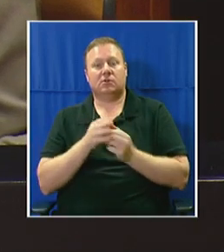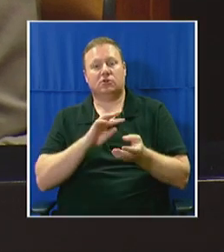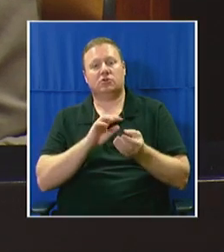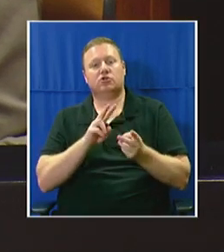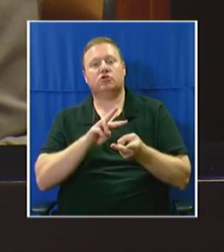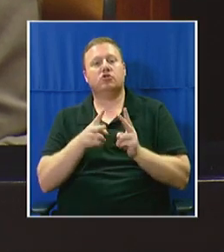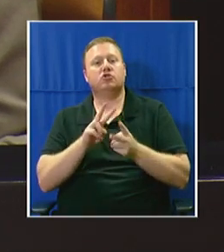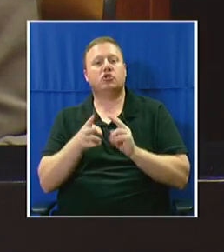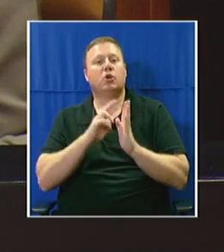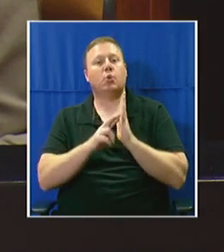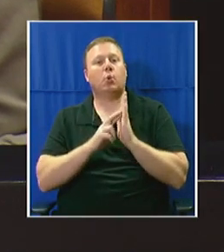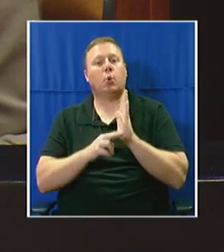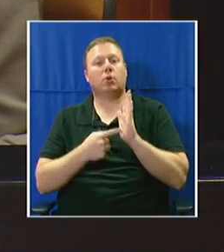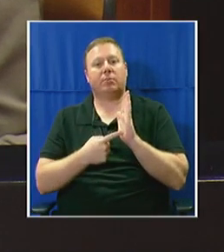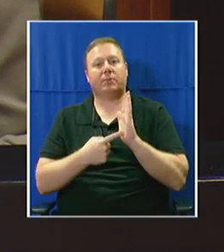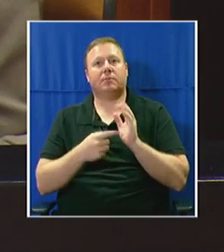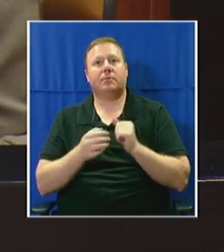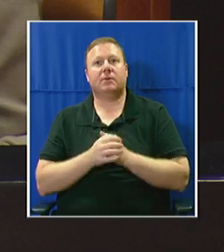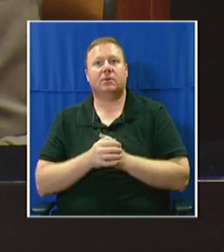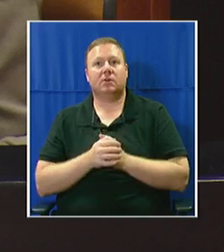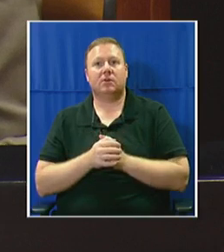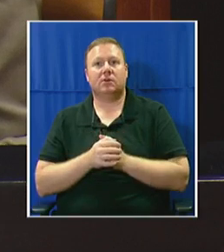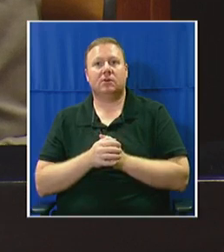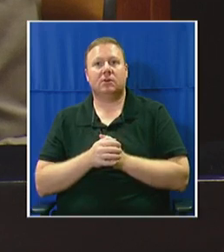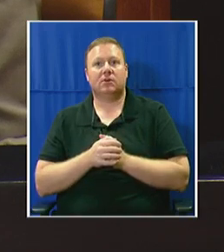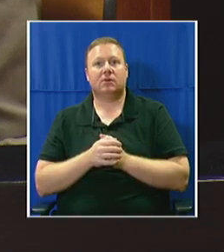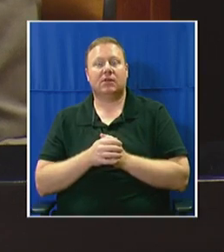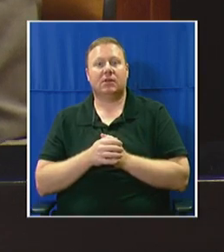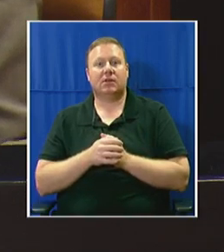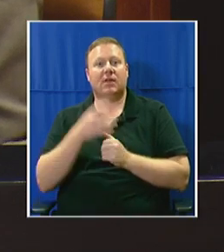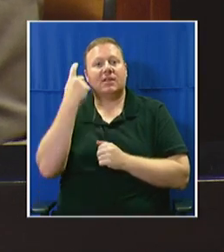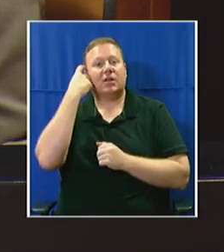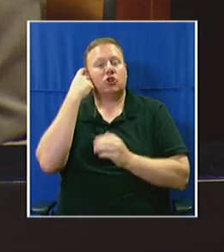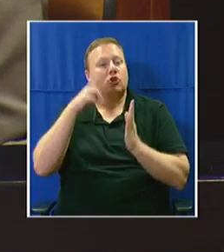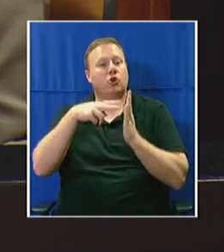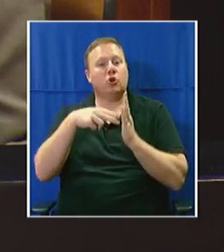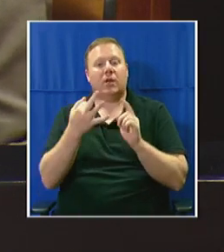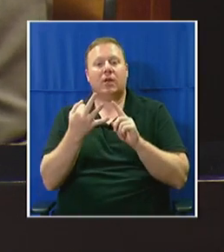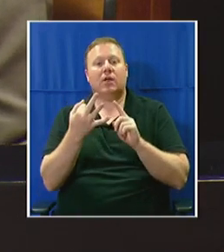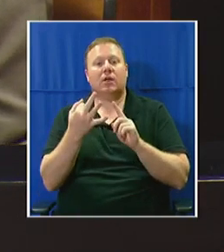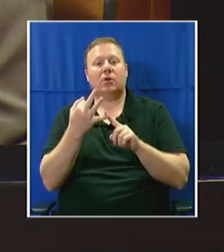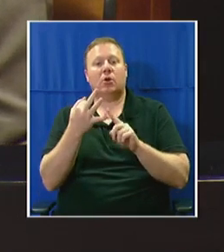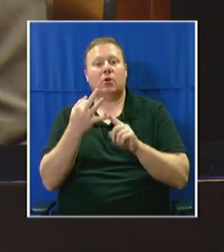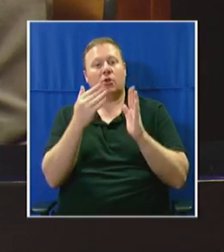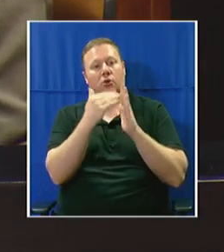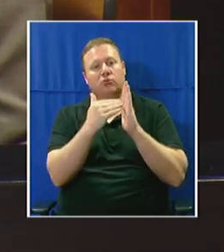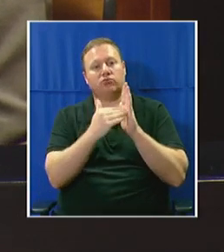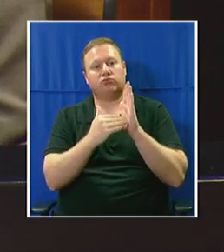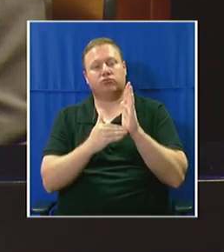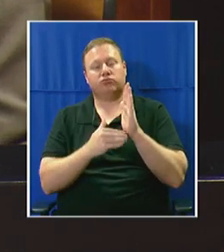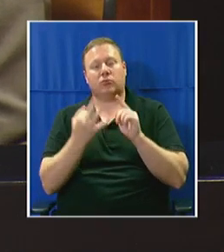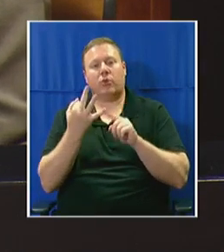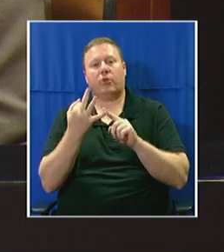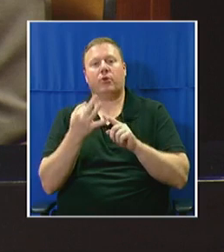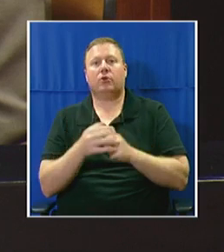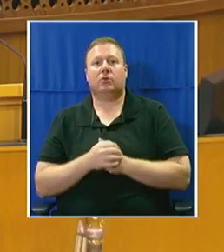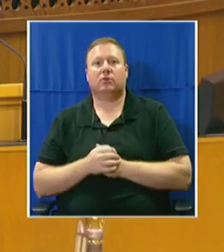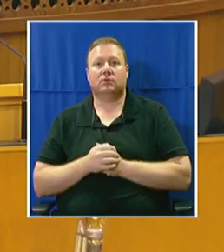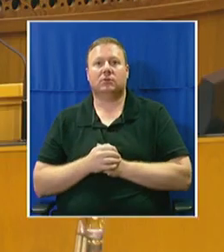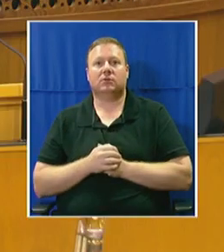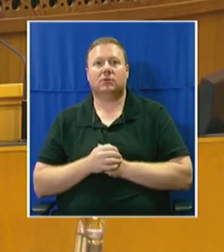um there's 271 and therefore the report has been agreed to the